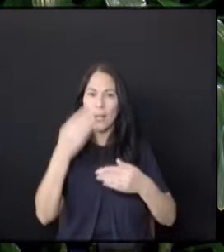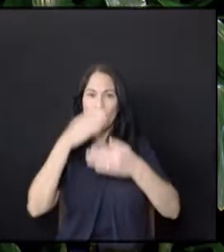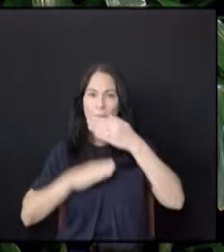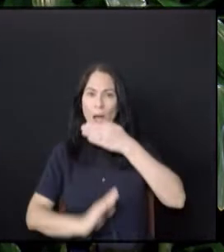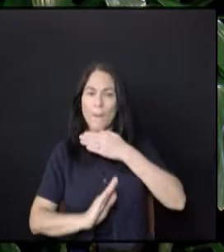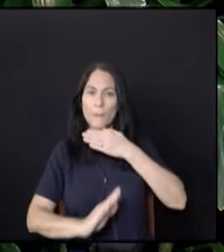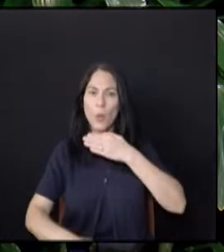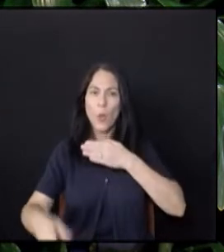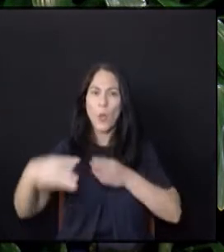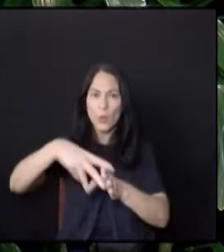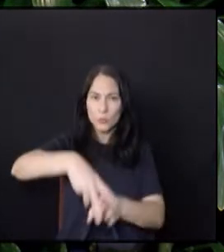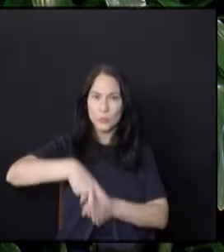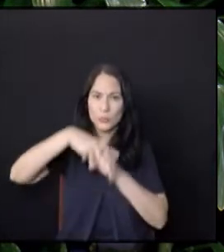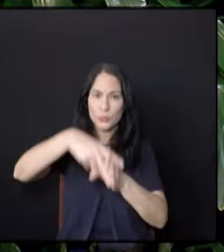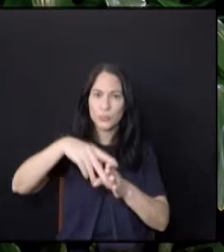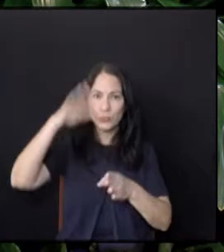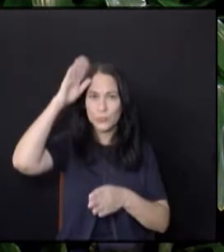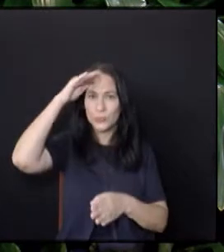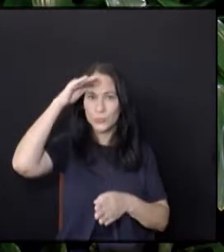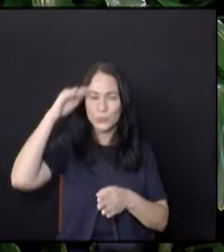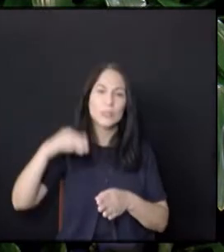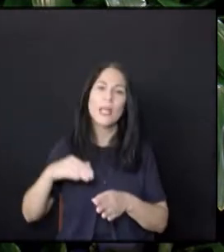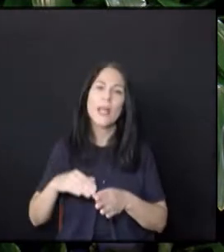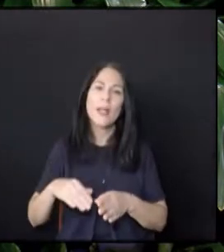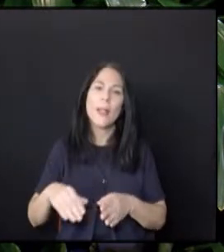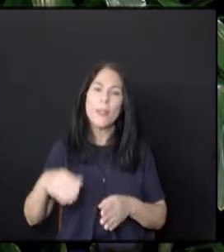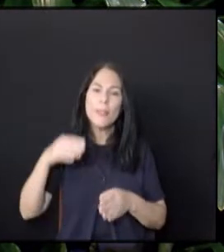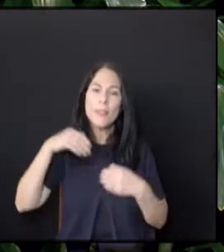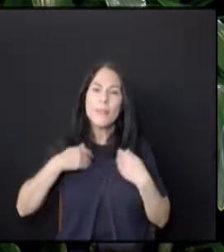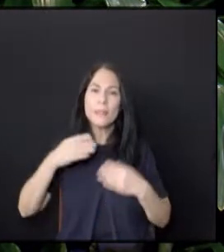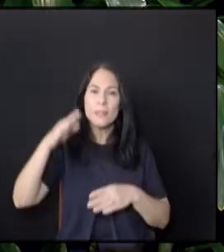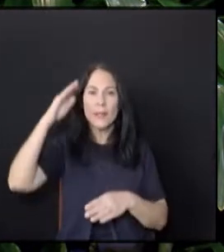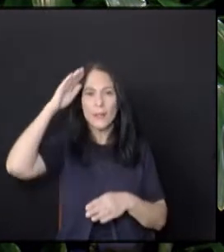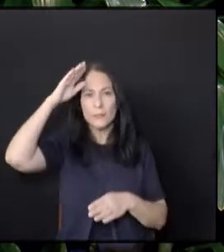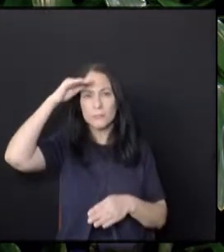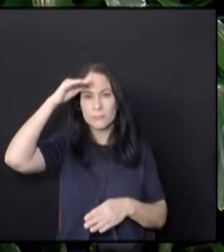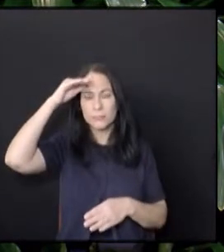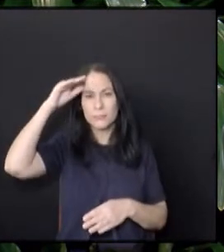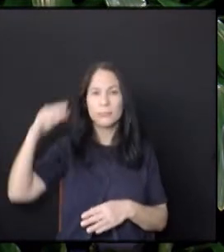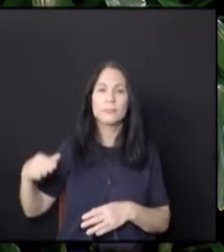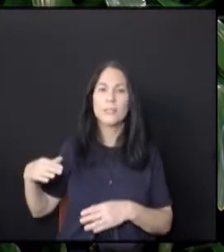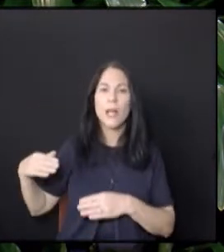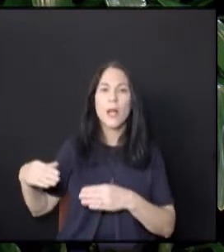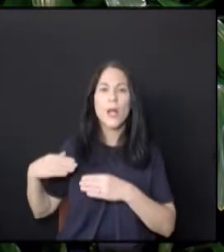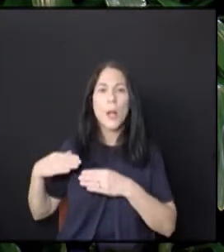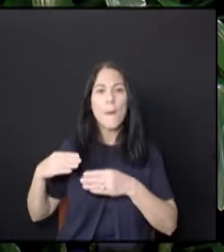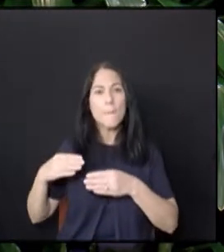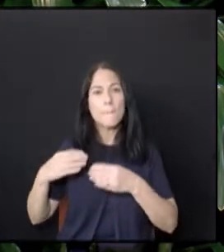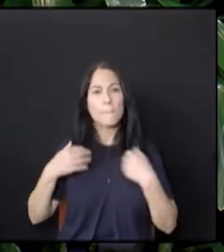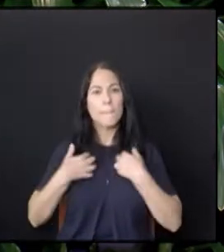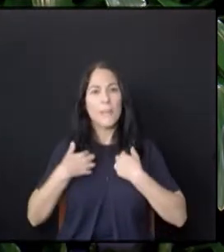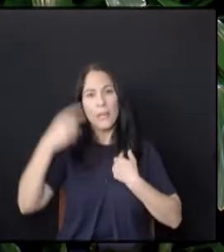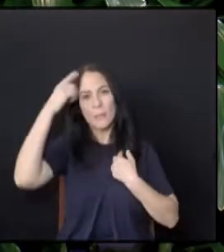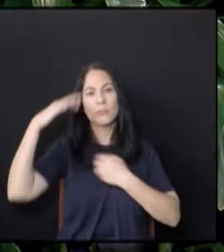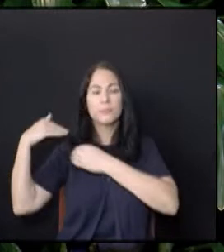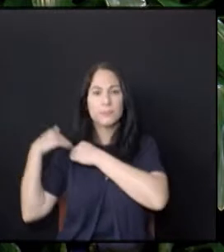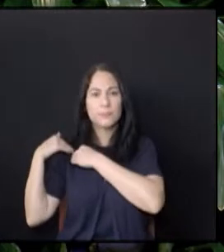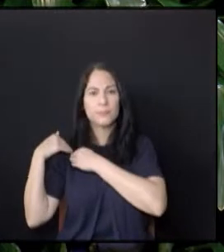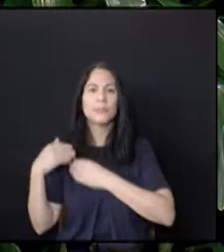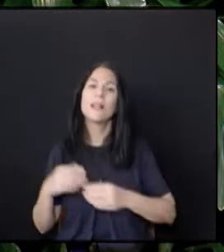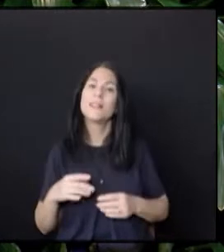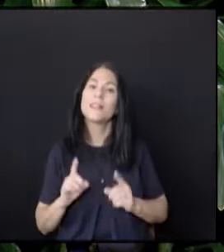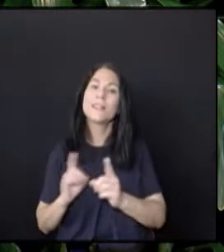on a donkey, on a colt, the foal of a beast of burden." The disciples went and did as Jesus had directed